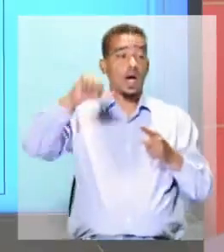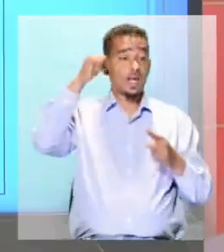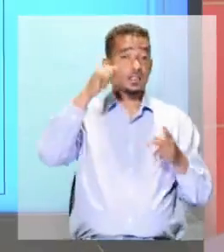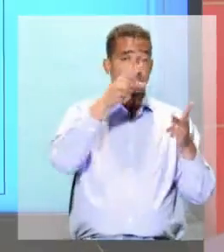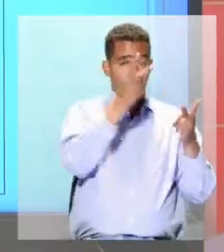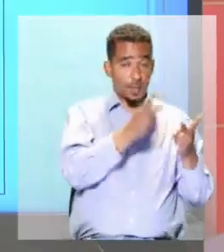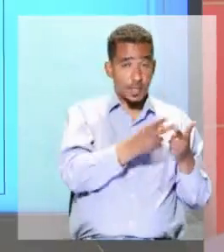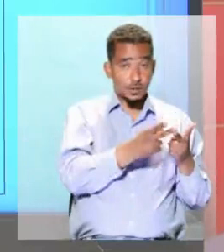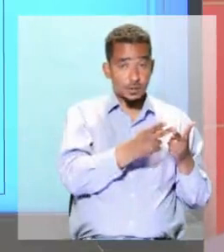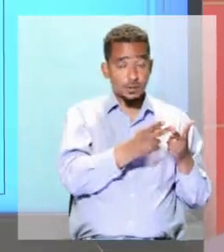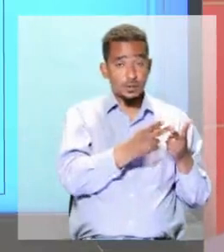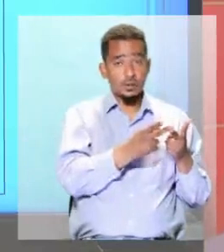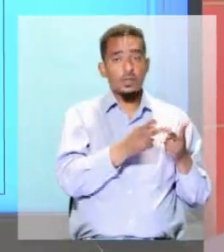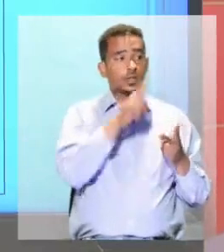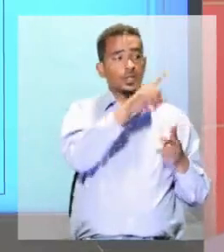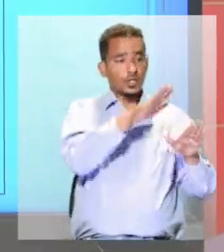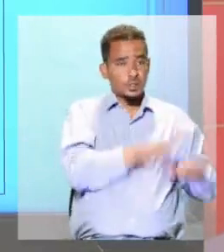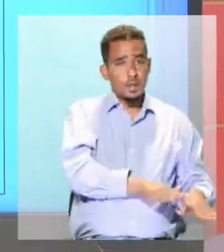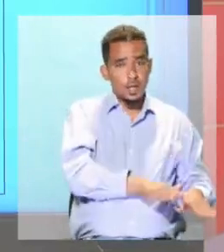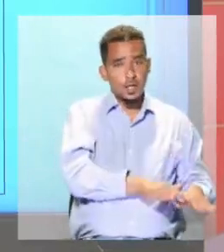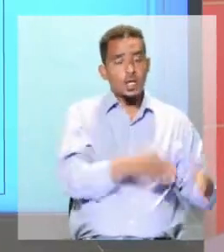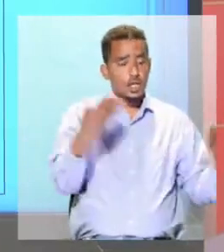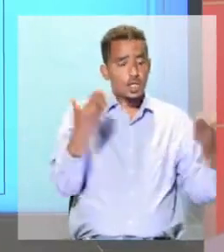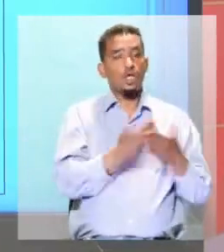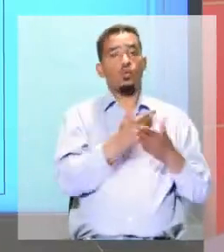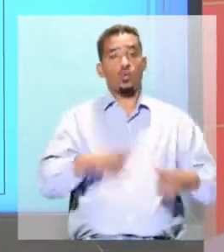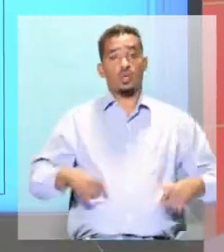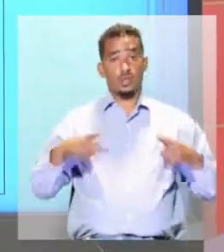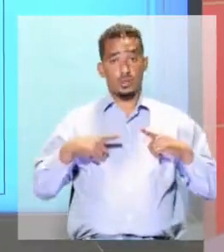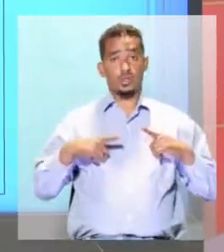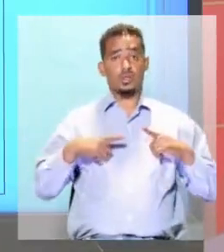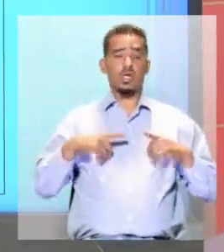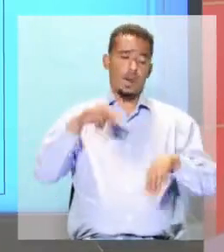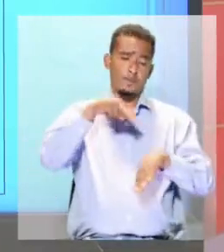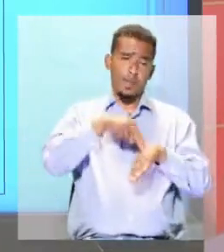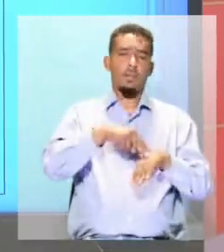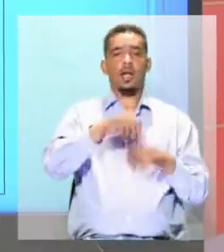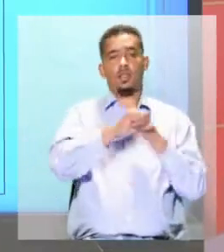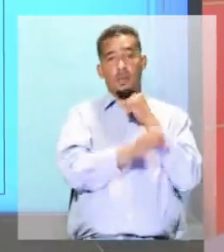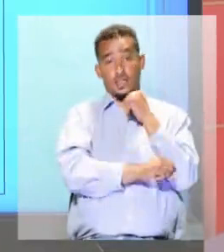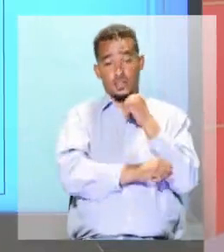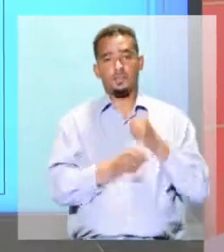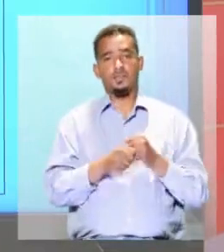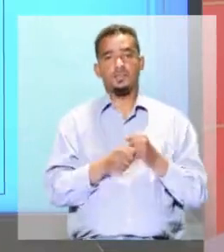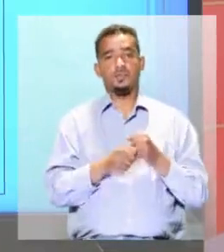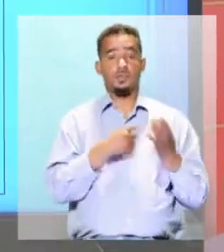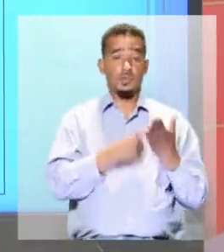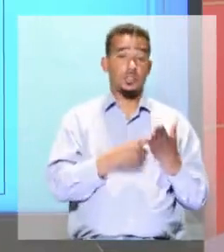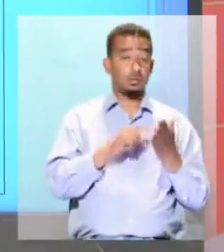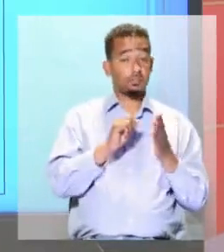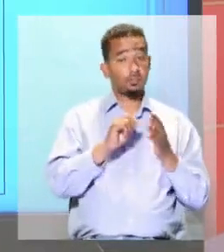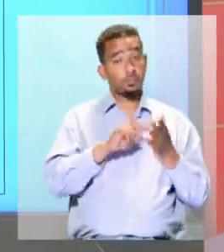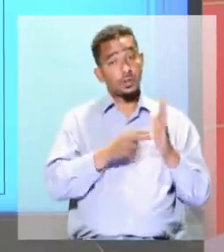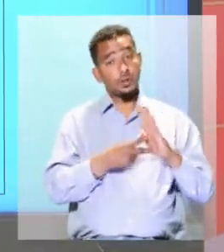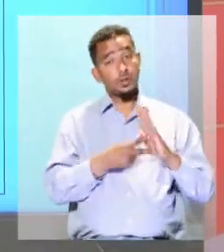to another where they establish a new residence on a permanent basis. This means